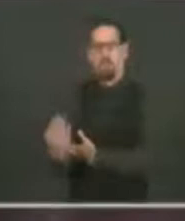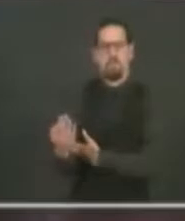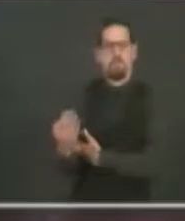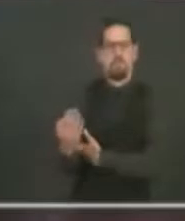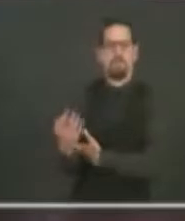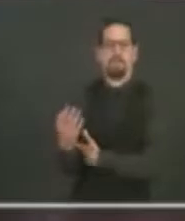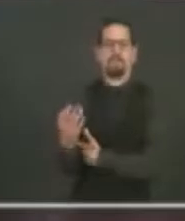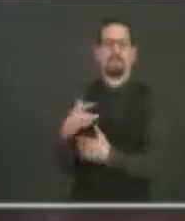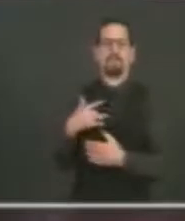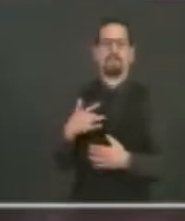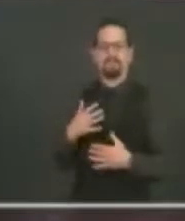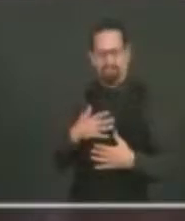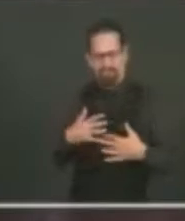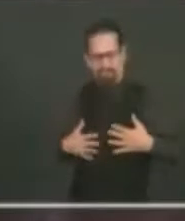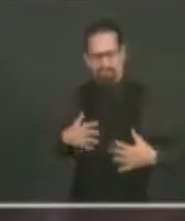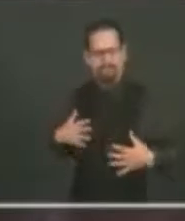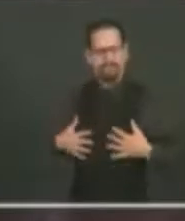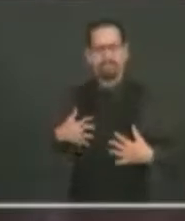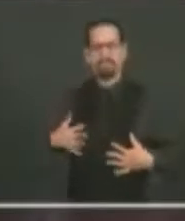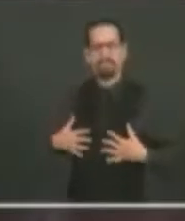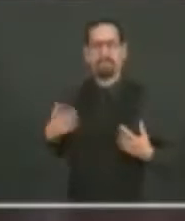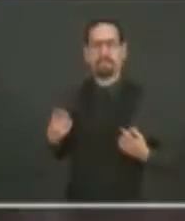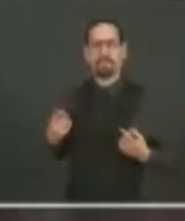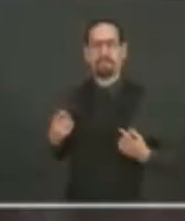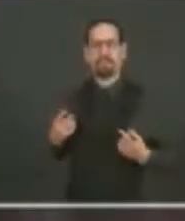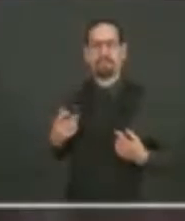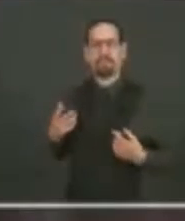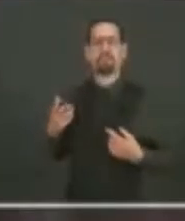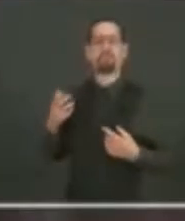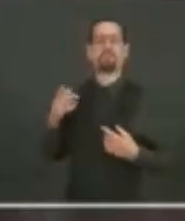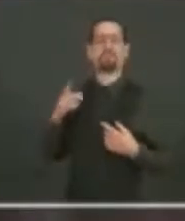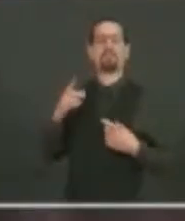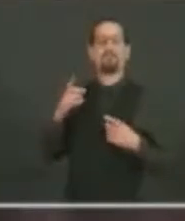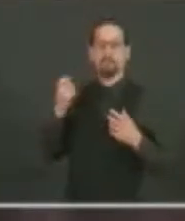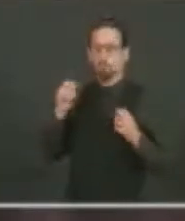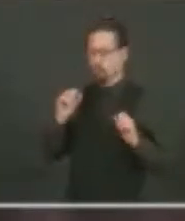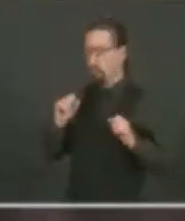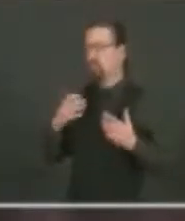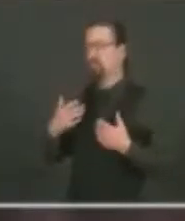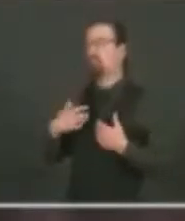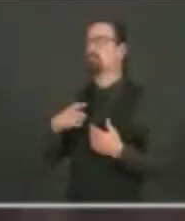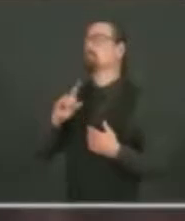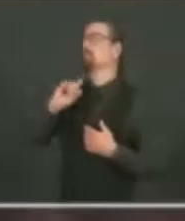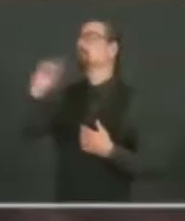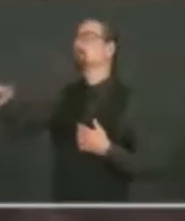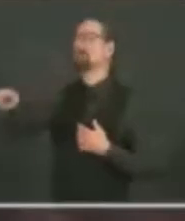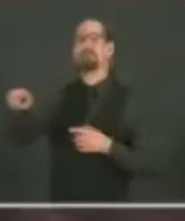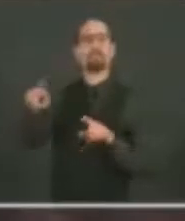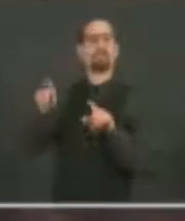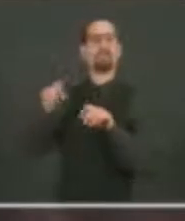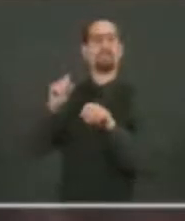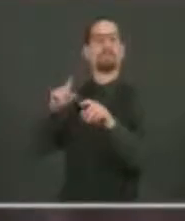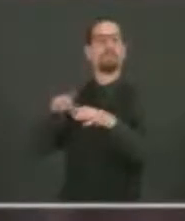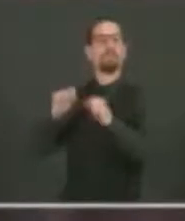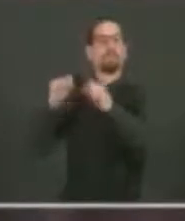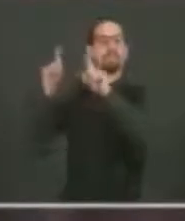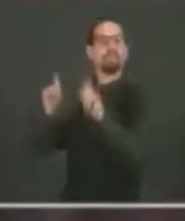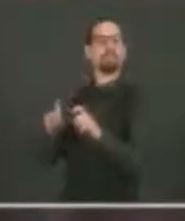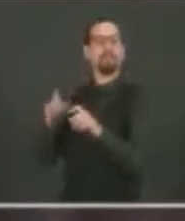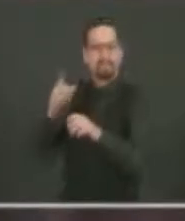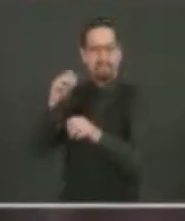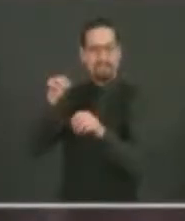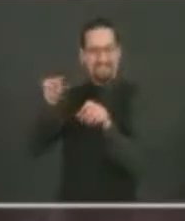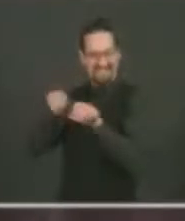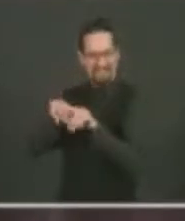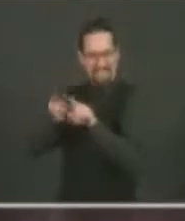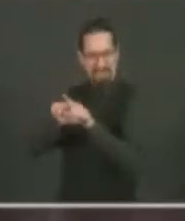p.m. during that day will be resulted the same day. Regardless, someone who has symptoms or who